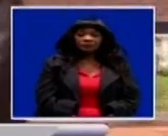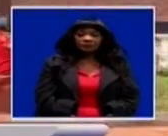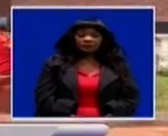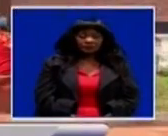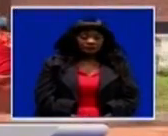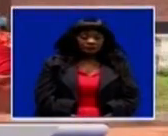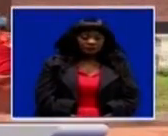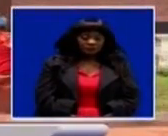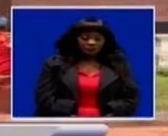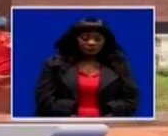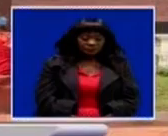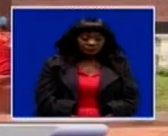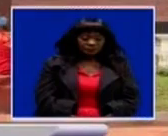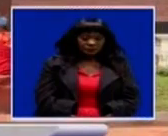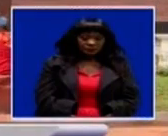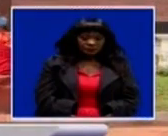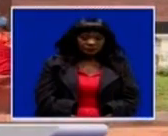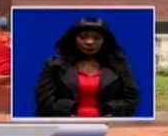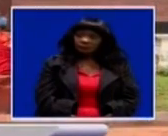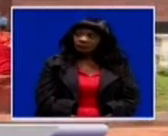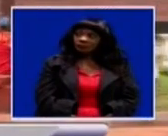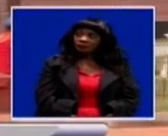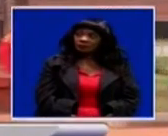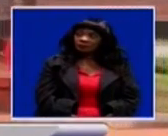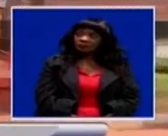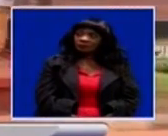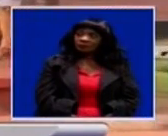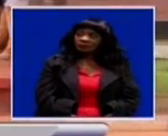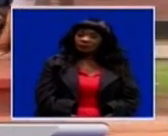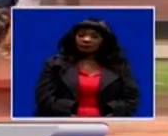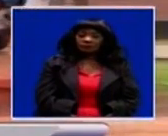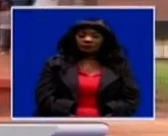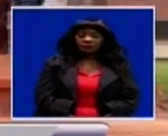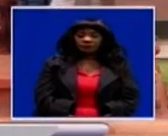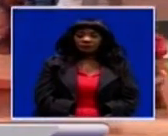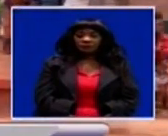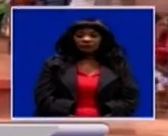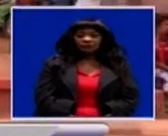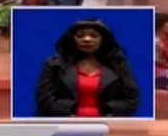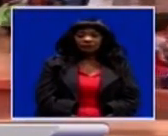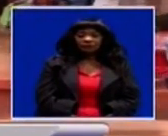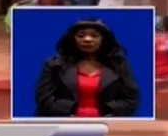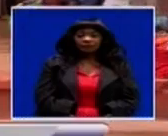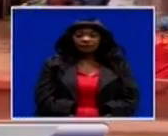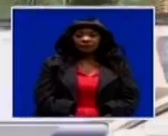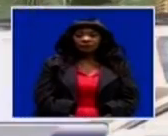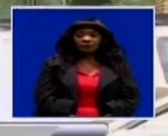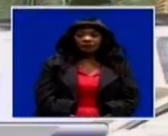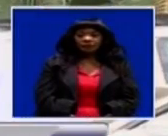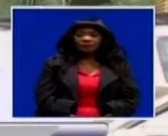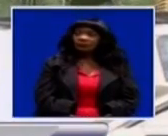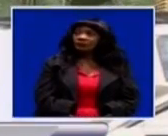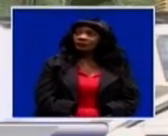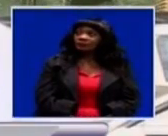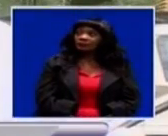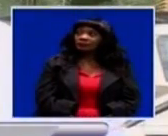In the first place, I would like to commend the government for so many medical institutions coming up. But in the